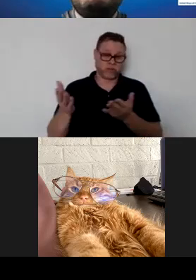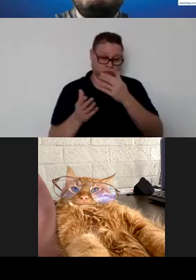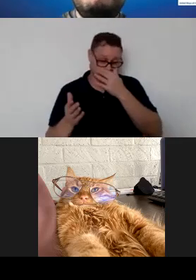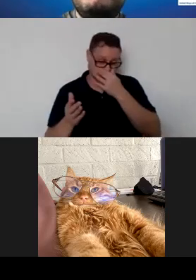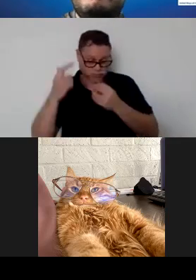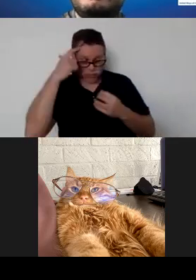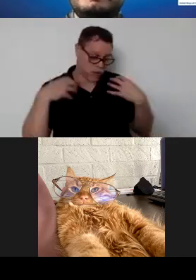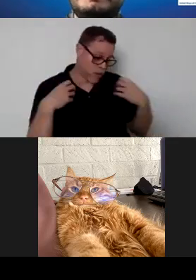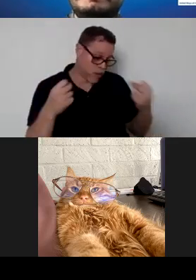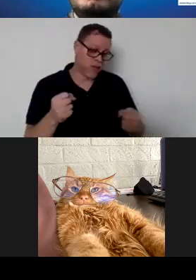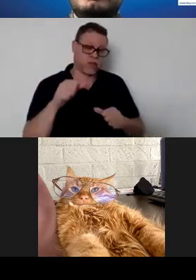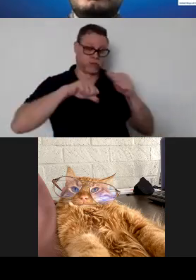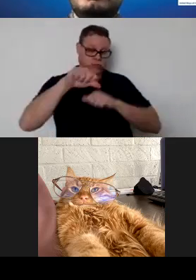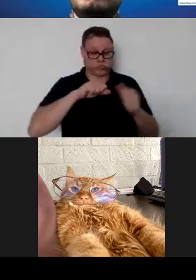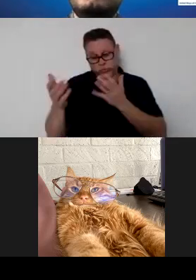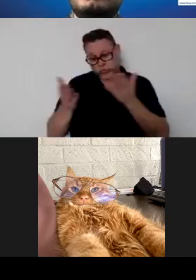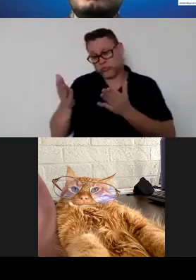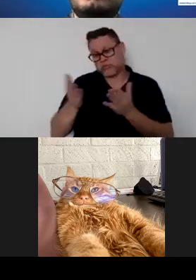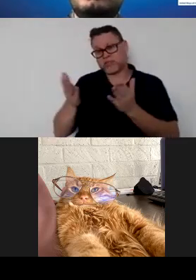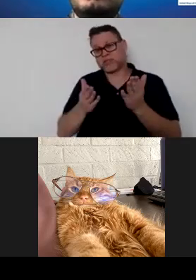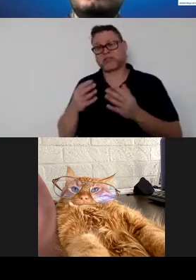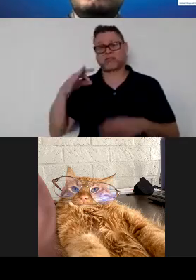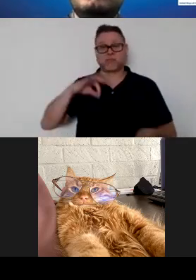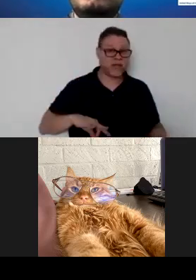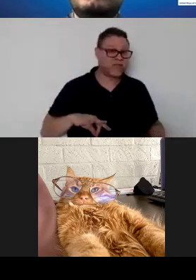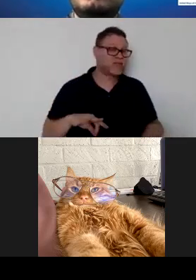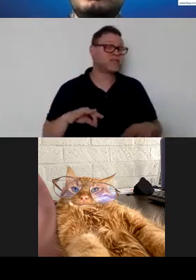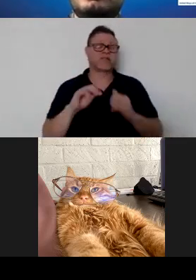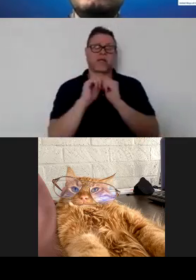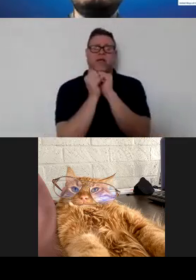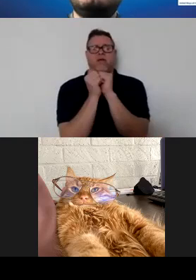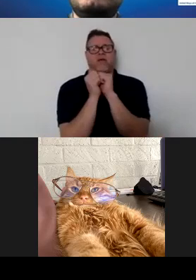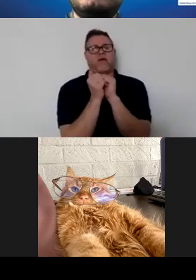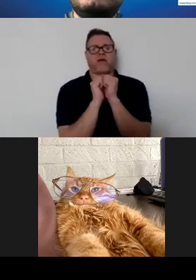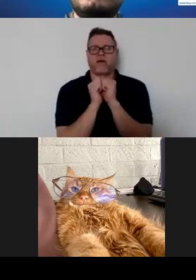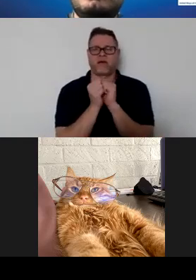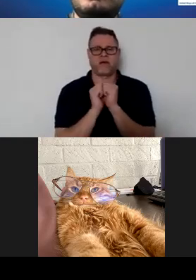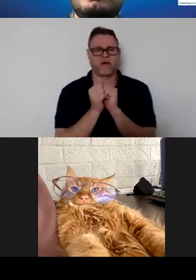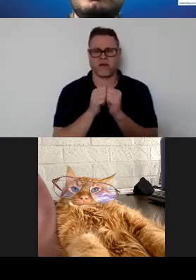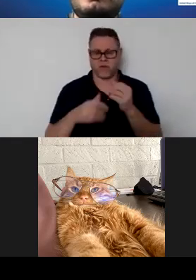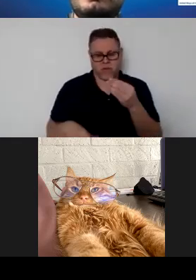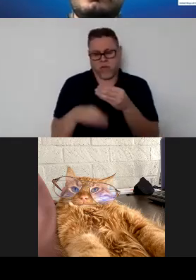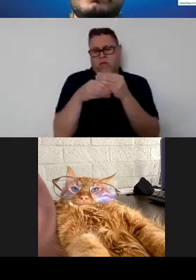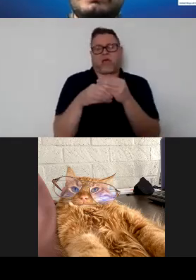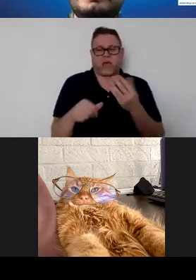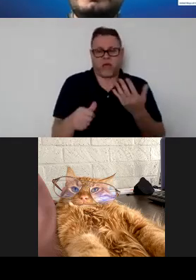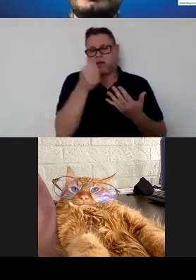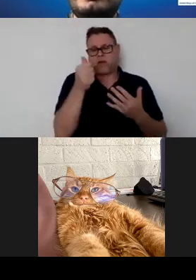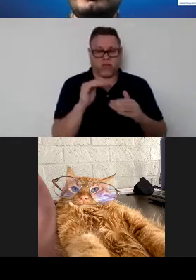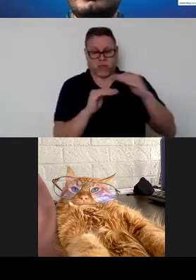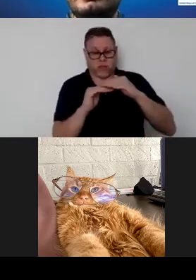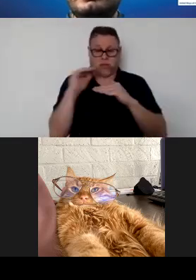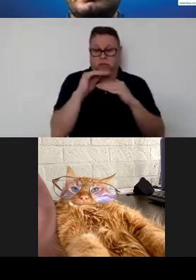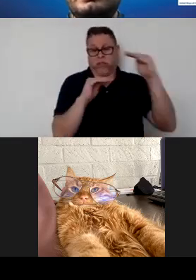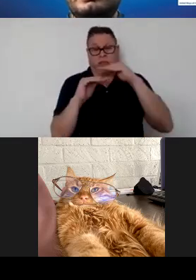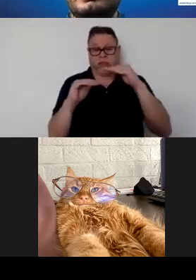mental health or social services, benefits. How do we, add another kind of layer to